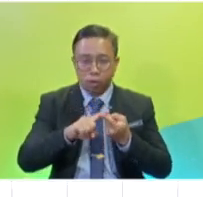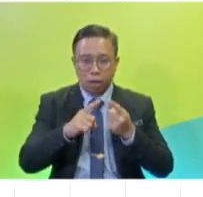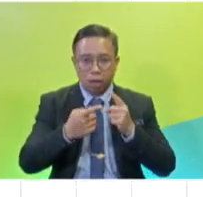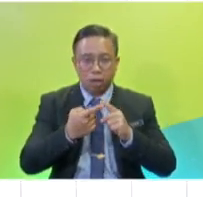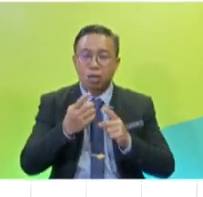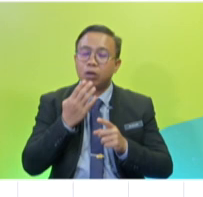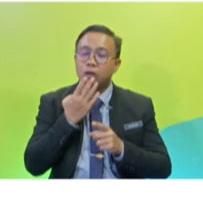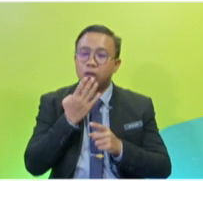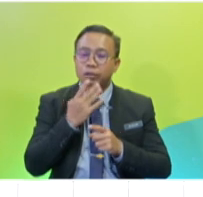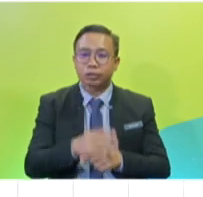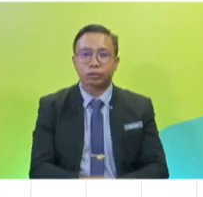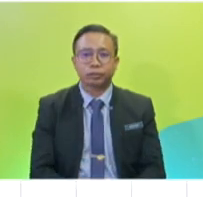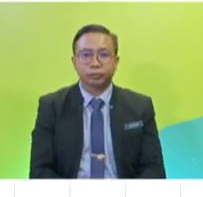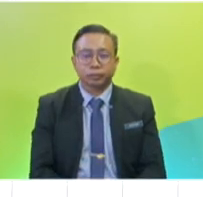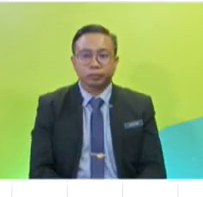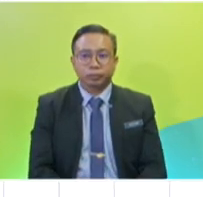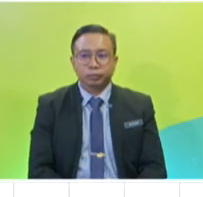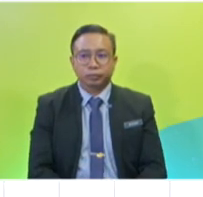down. Okay.